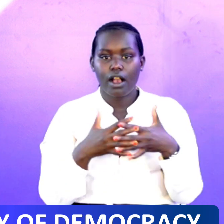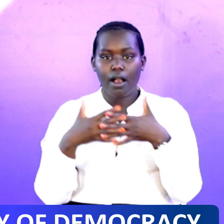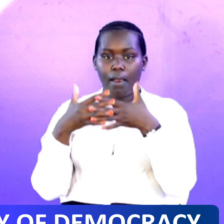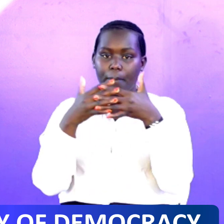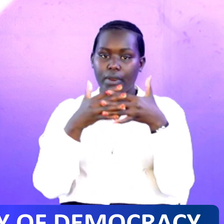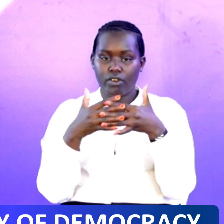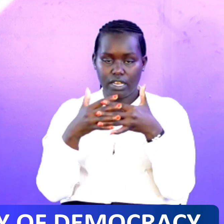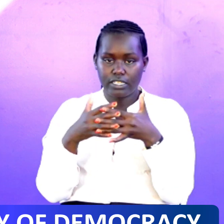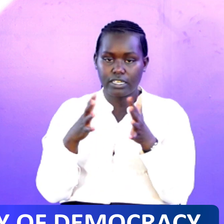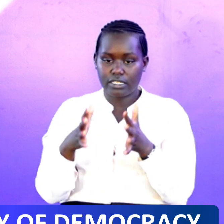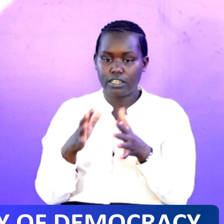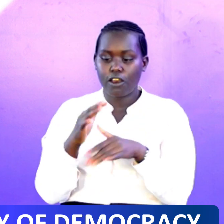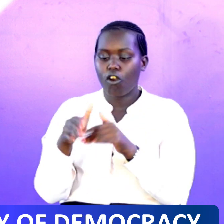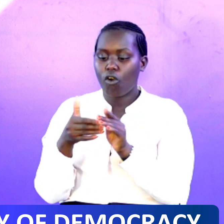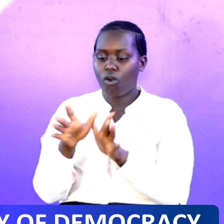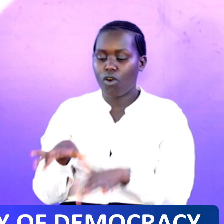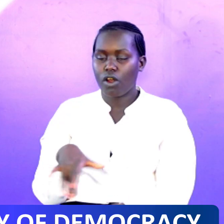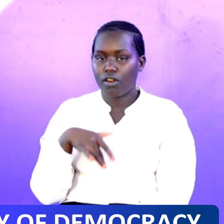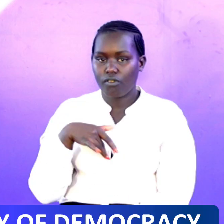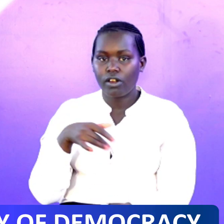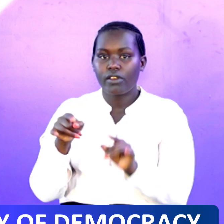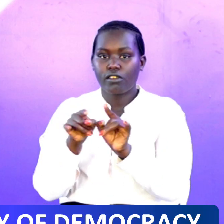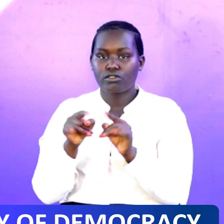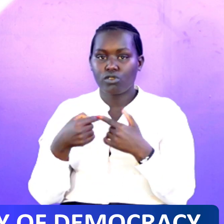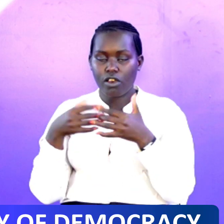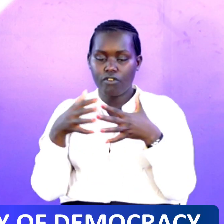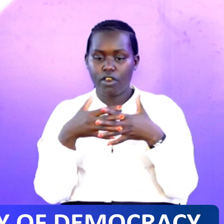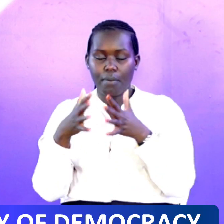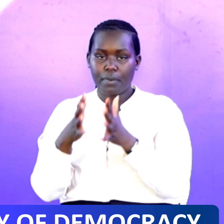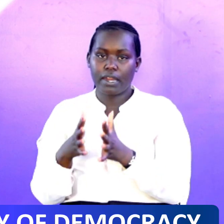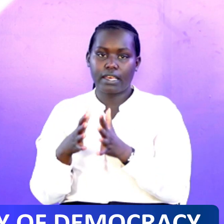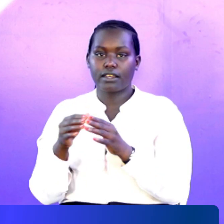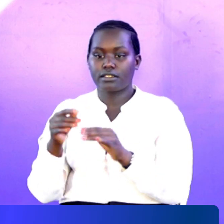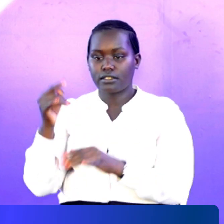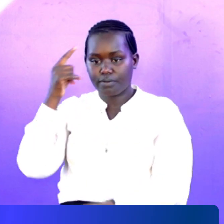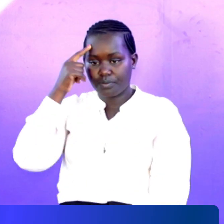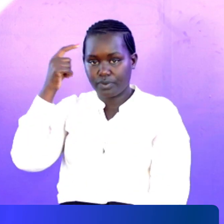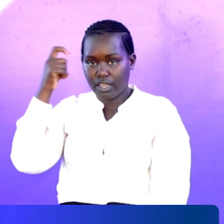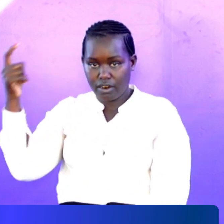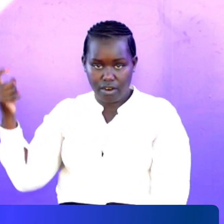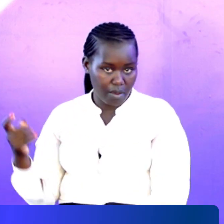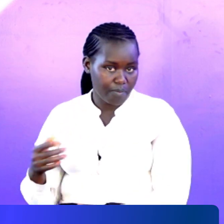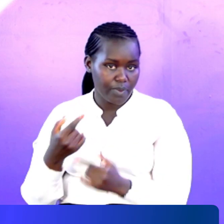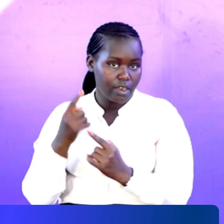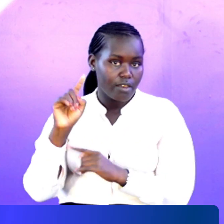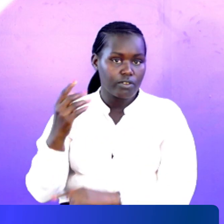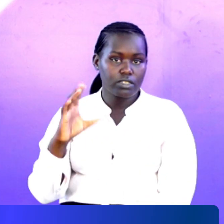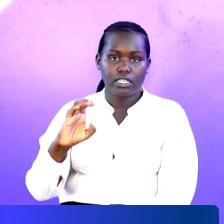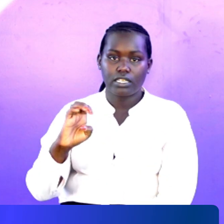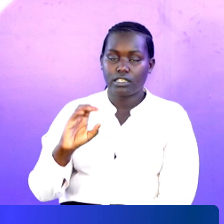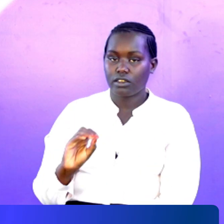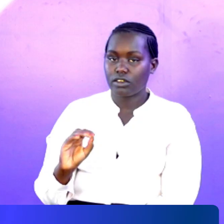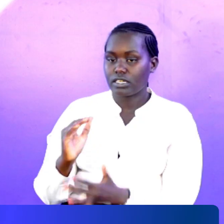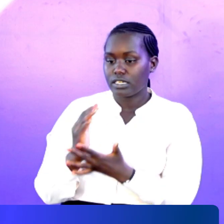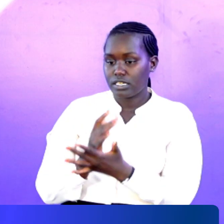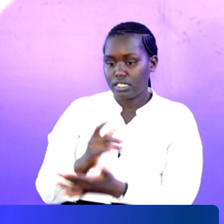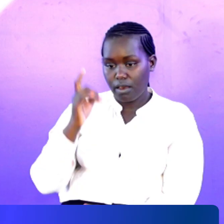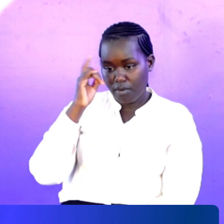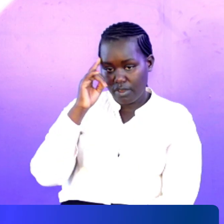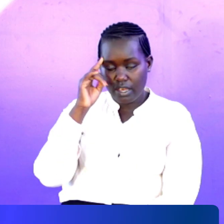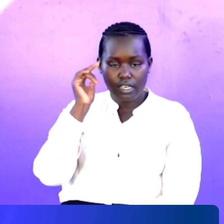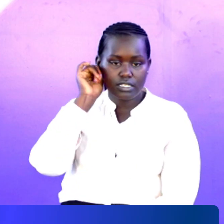American. Yeah. They even have an American dream, isn't it? For us, somebody must feel Luo first, is when they feel Kenyan. Someone feels Kalenjin